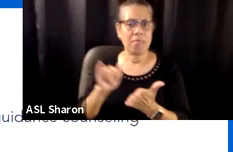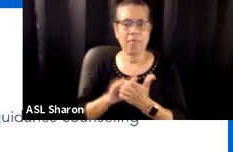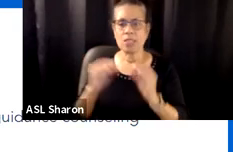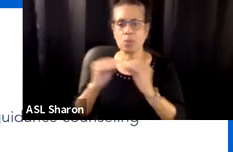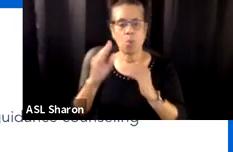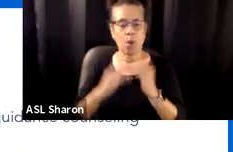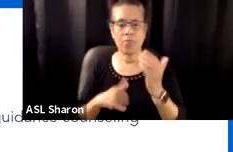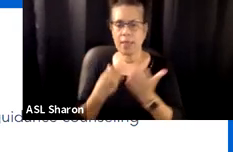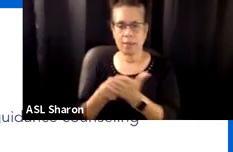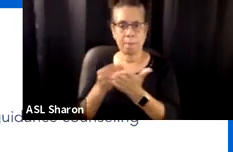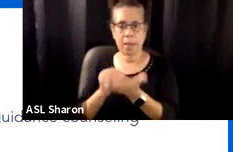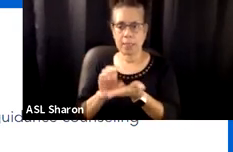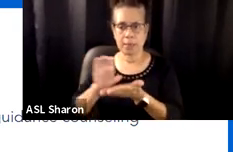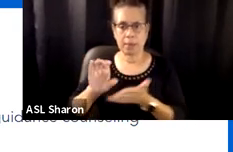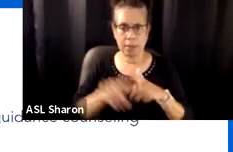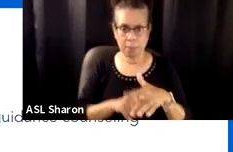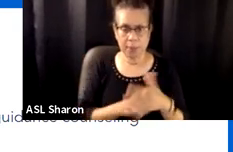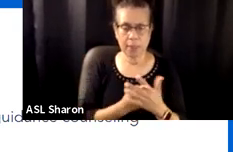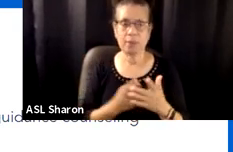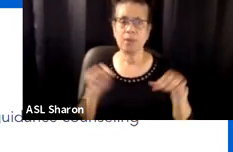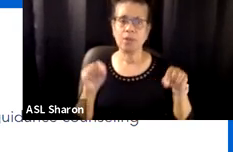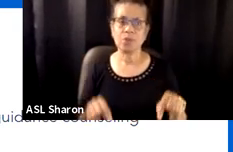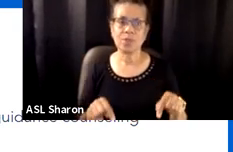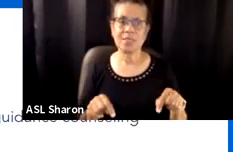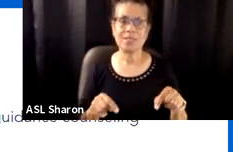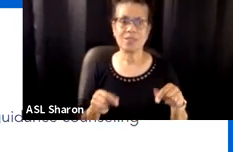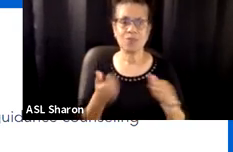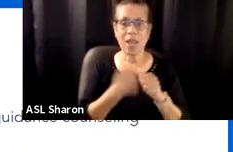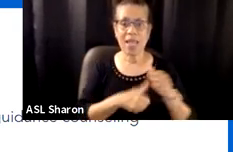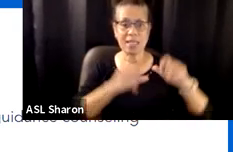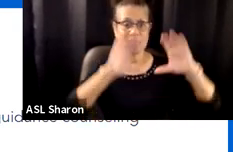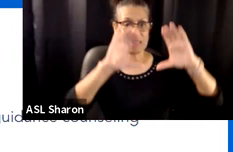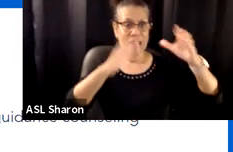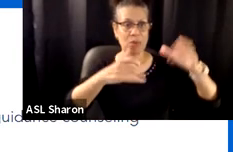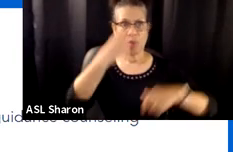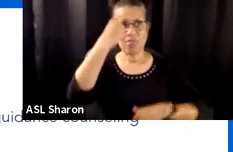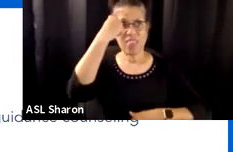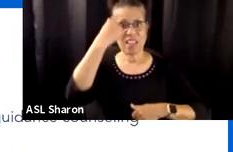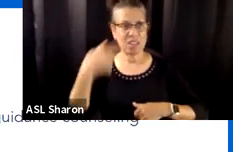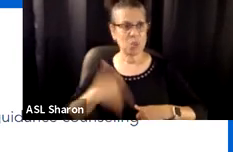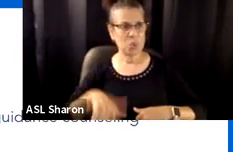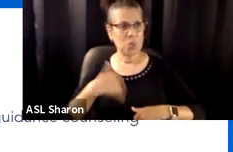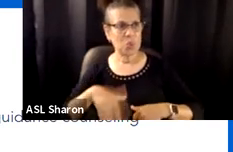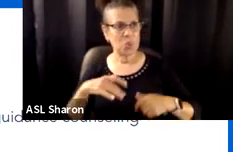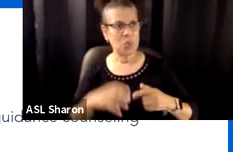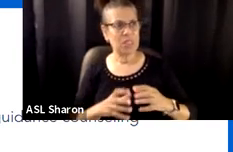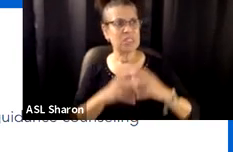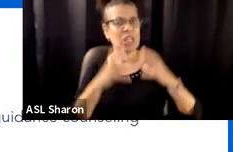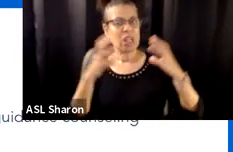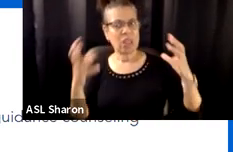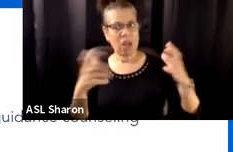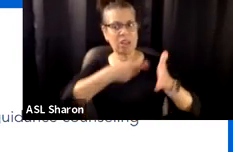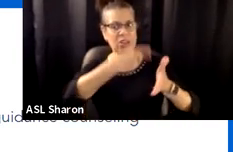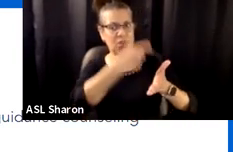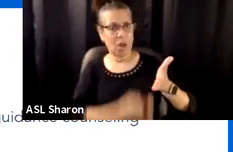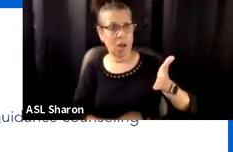investment so it's it's both in any given category it may seem like we're taking on large sort of ongoing costs and